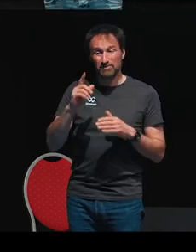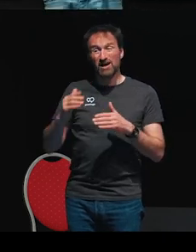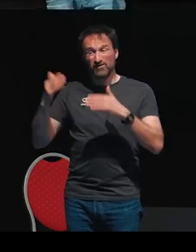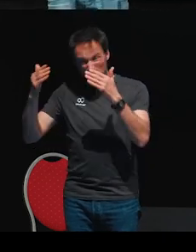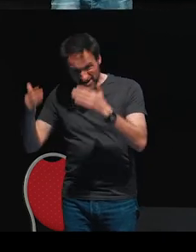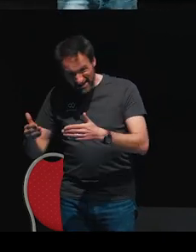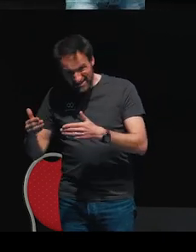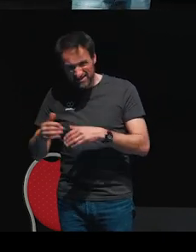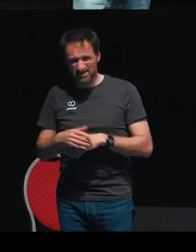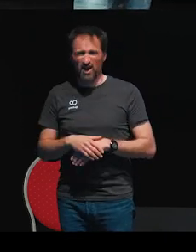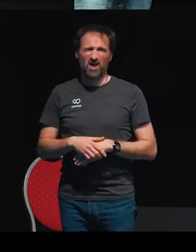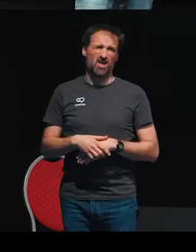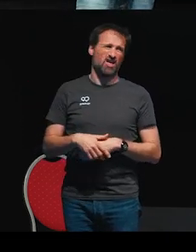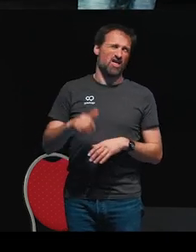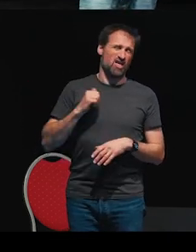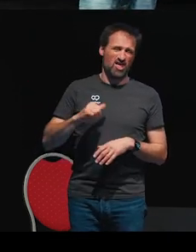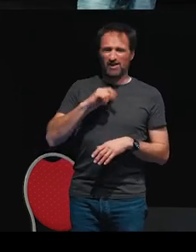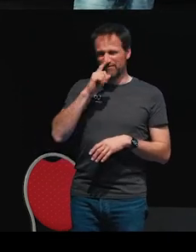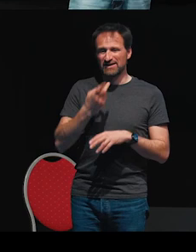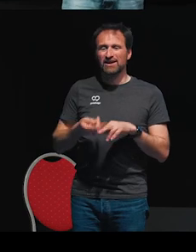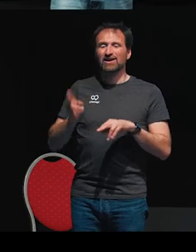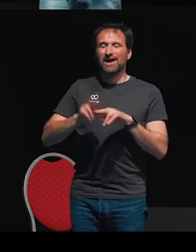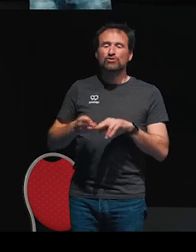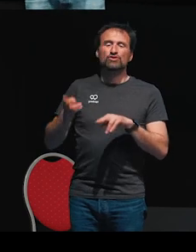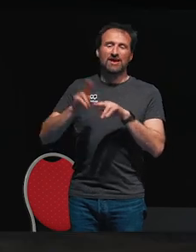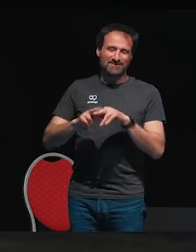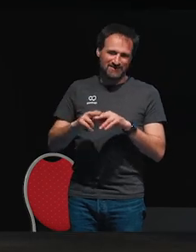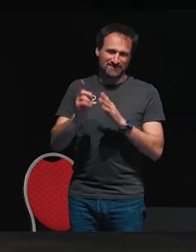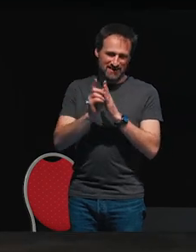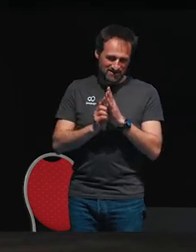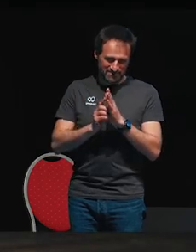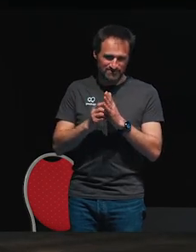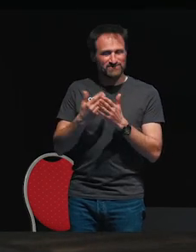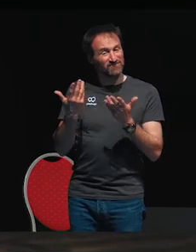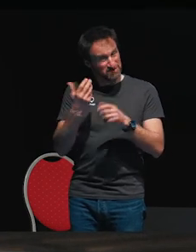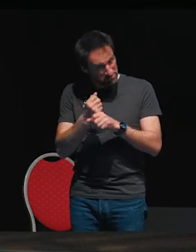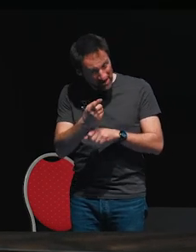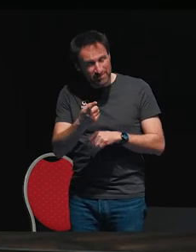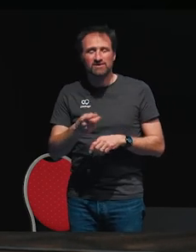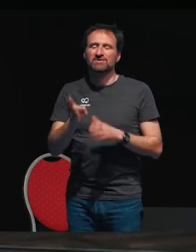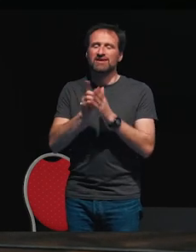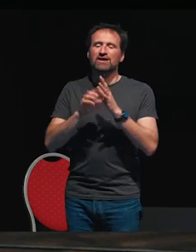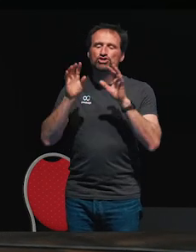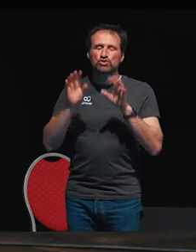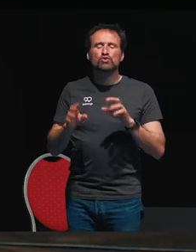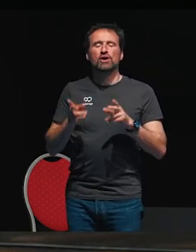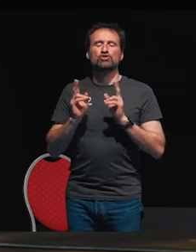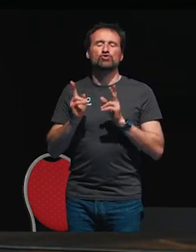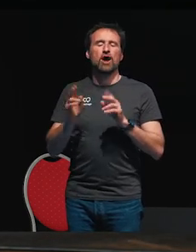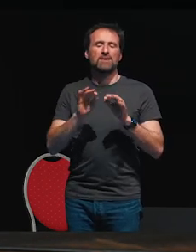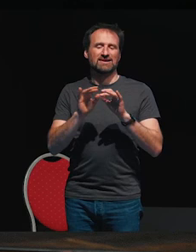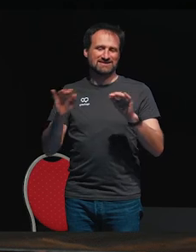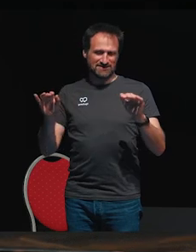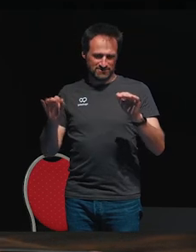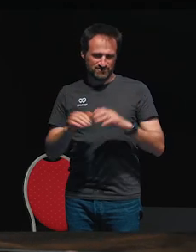have redundant data. What you do is you will try to normalize your data structures. So this is why I say